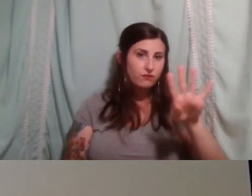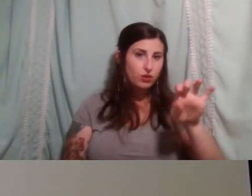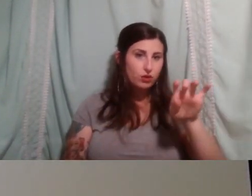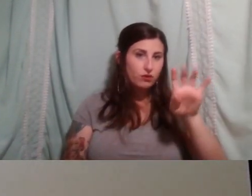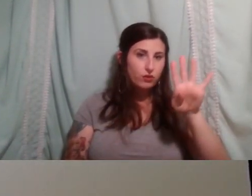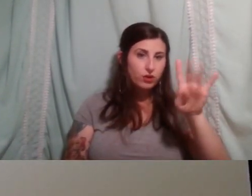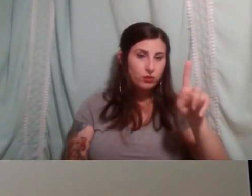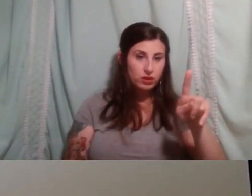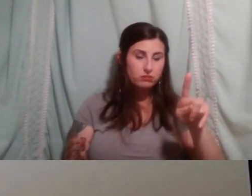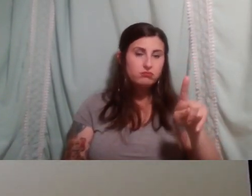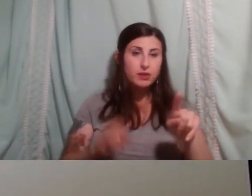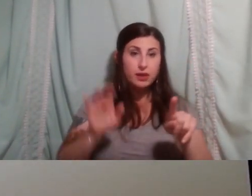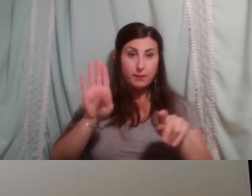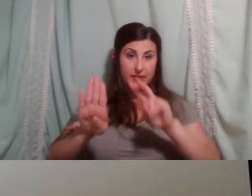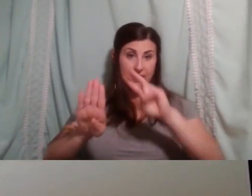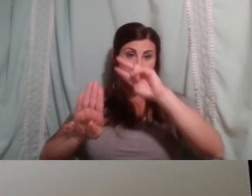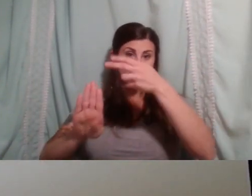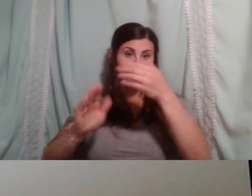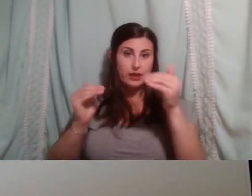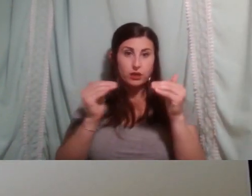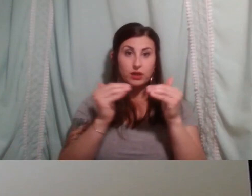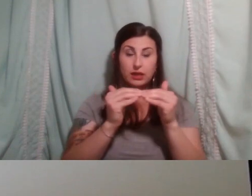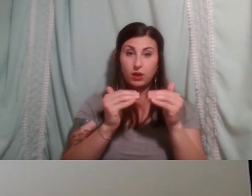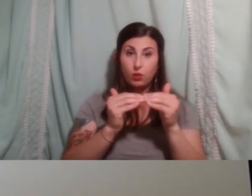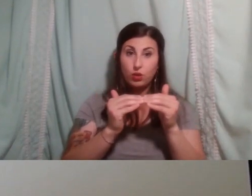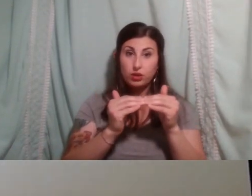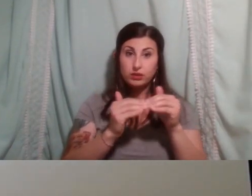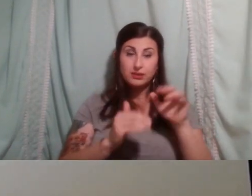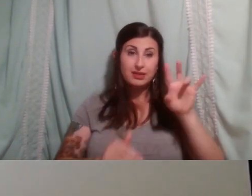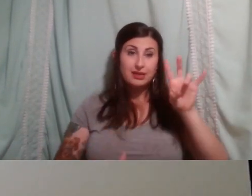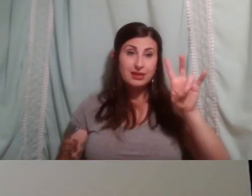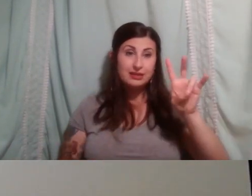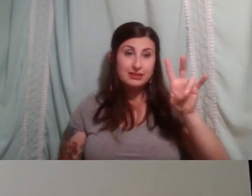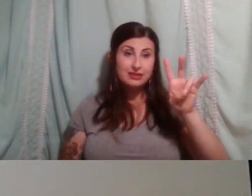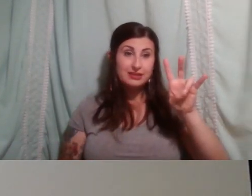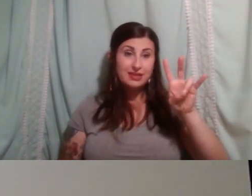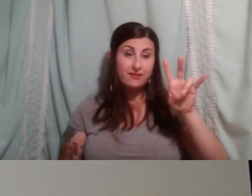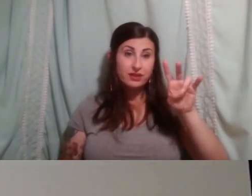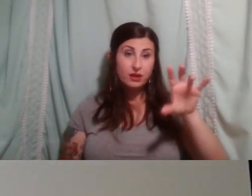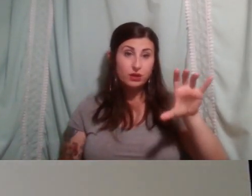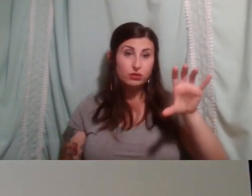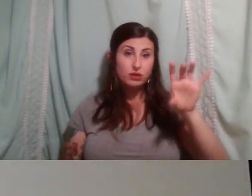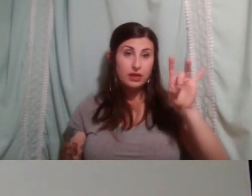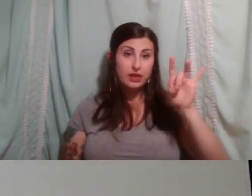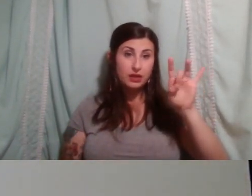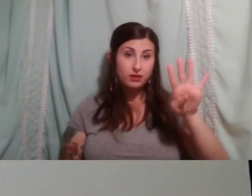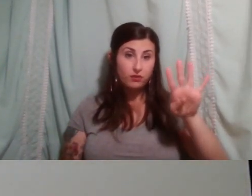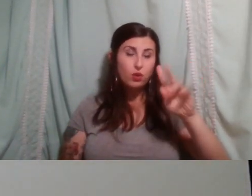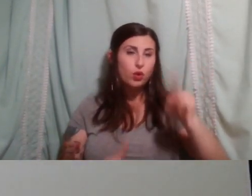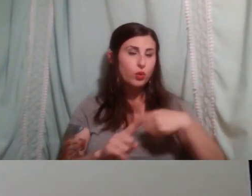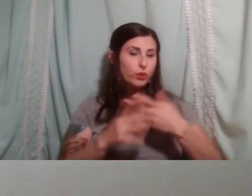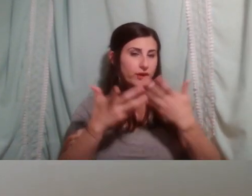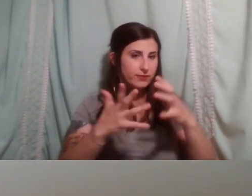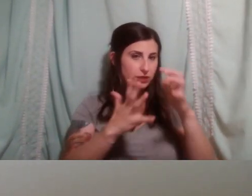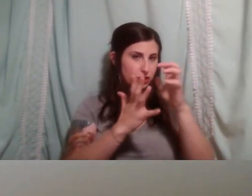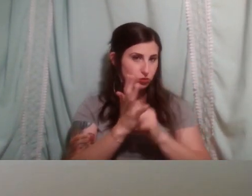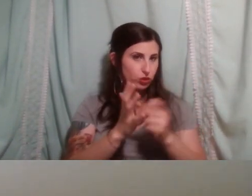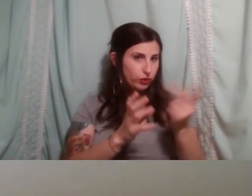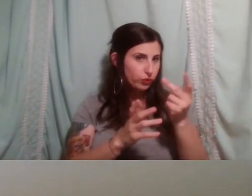441 to get b by itself. B squared equals 784 when I subtract